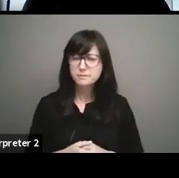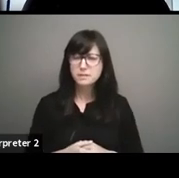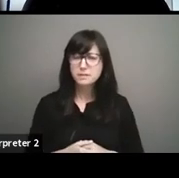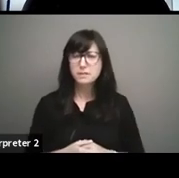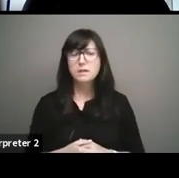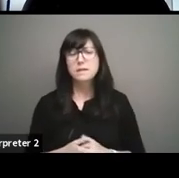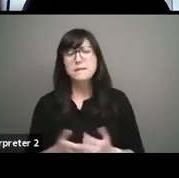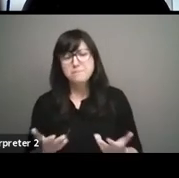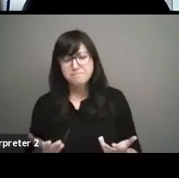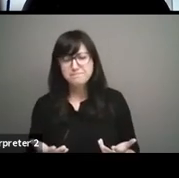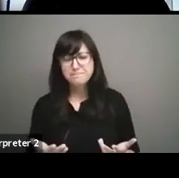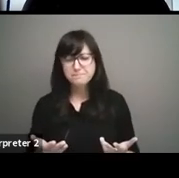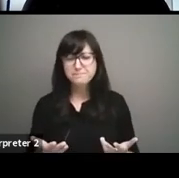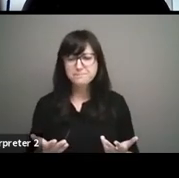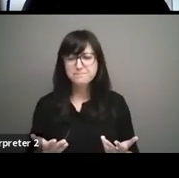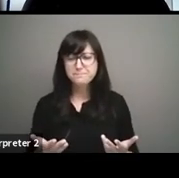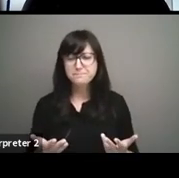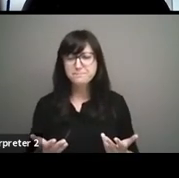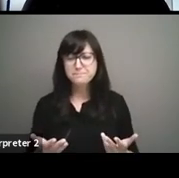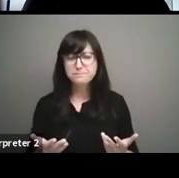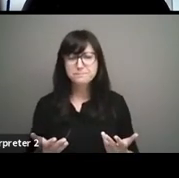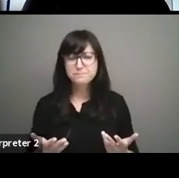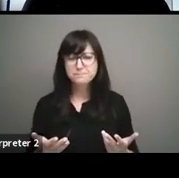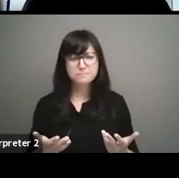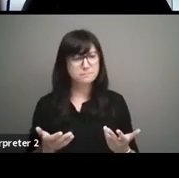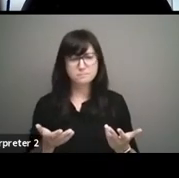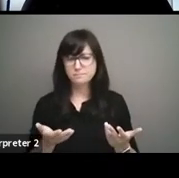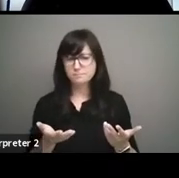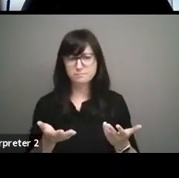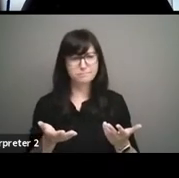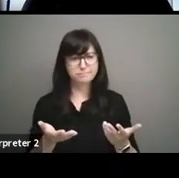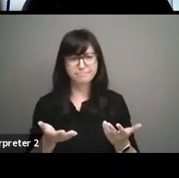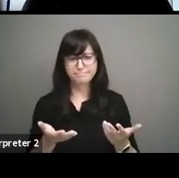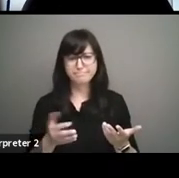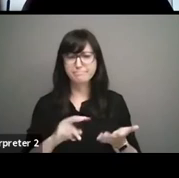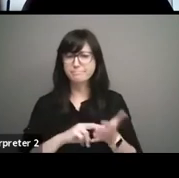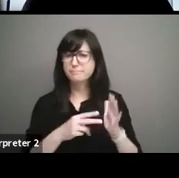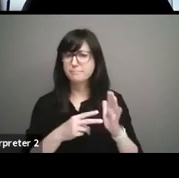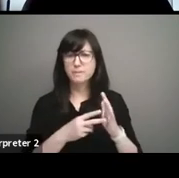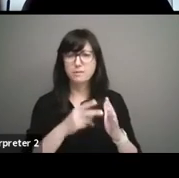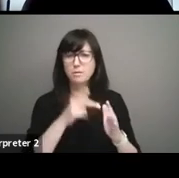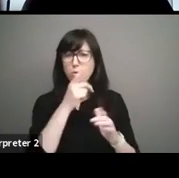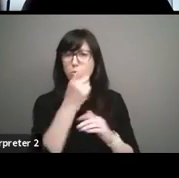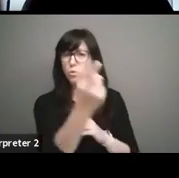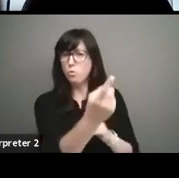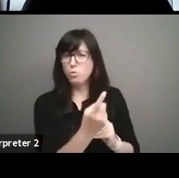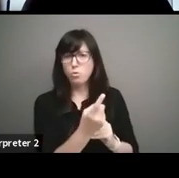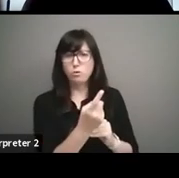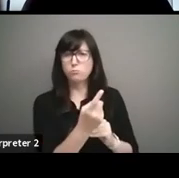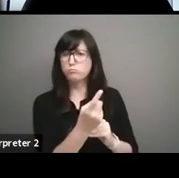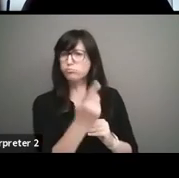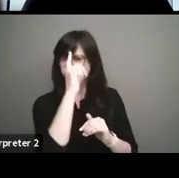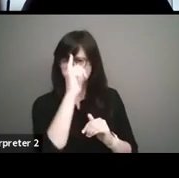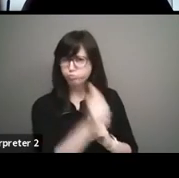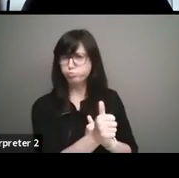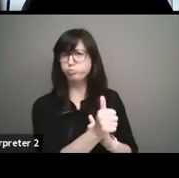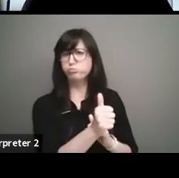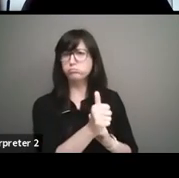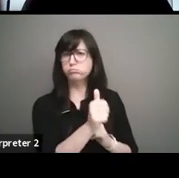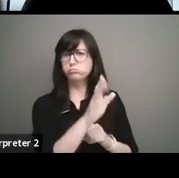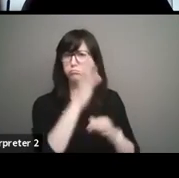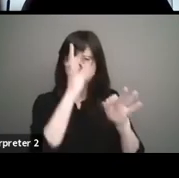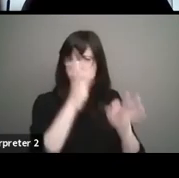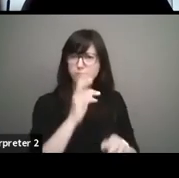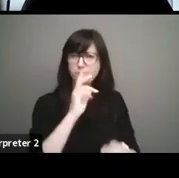yeah, that's, you know, just allowing people to be who they need to be, and make their own